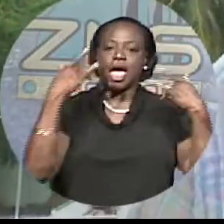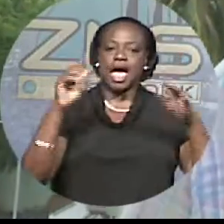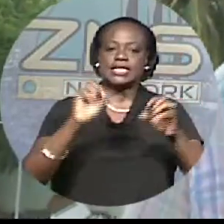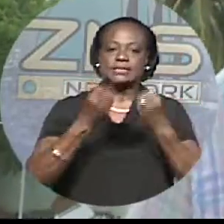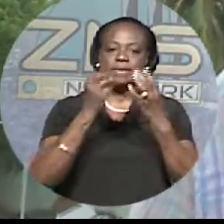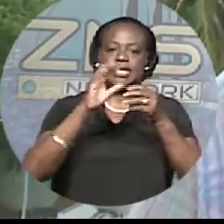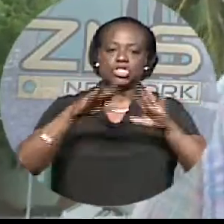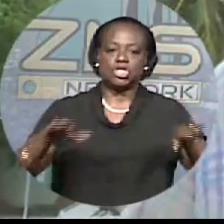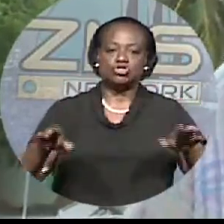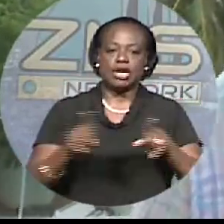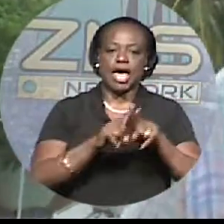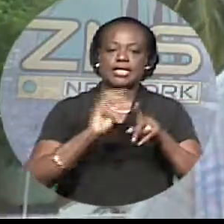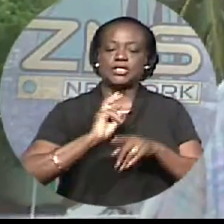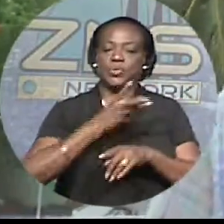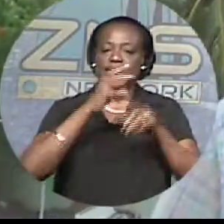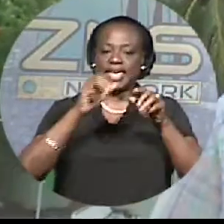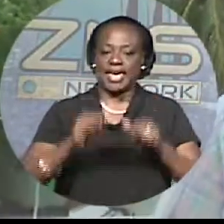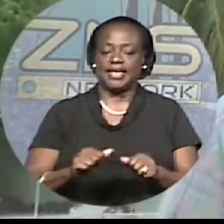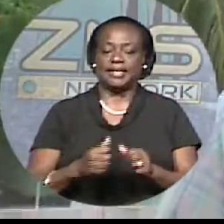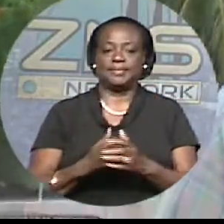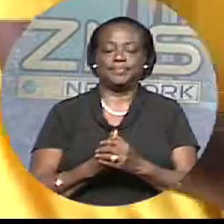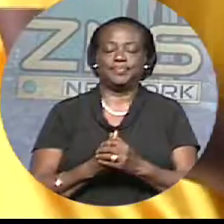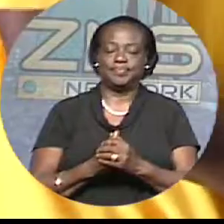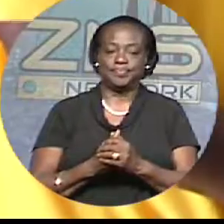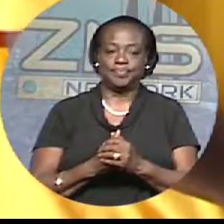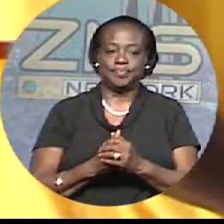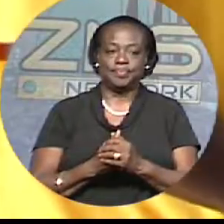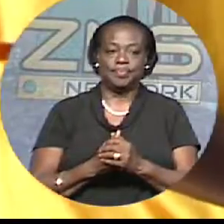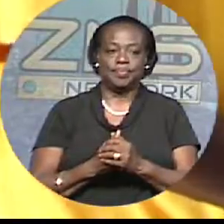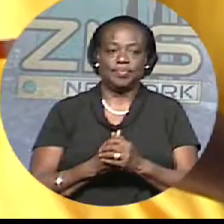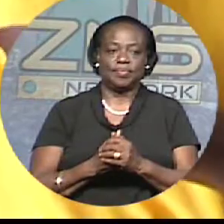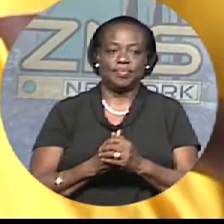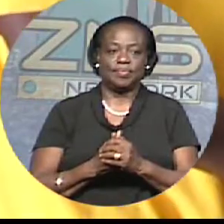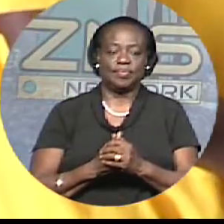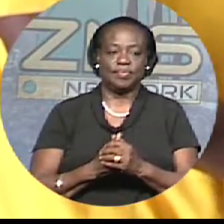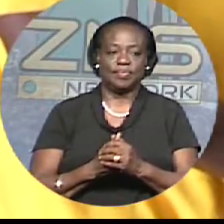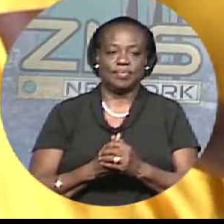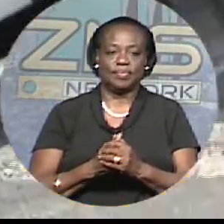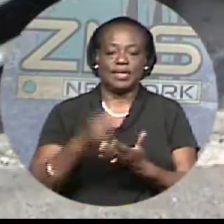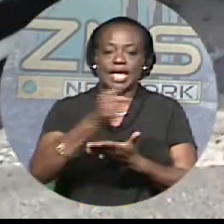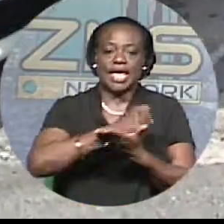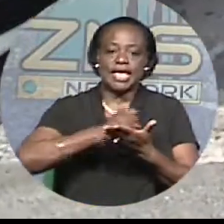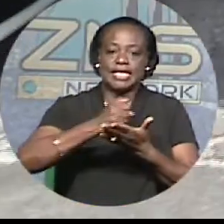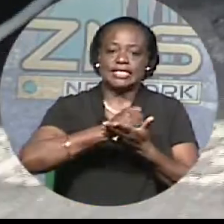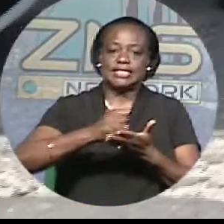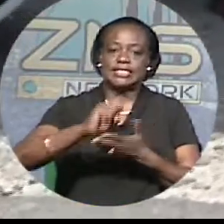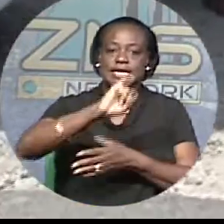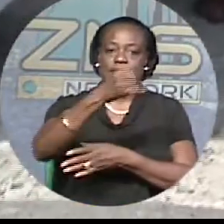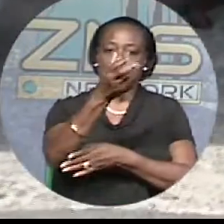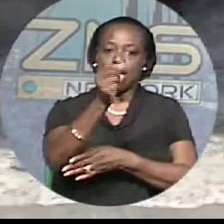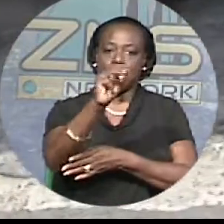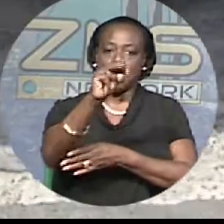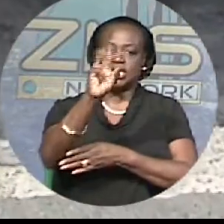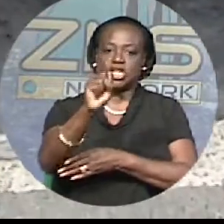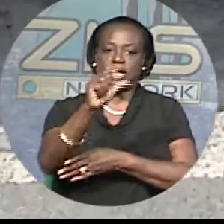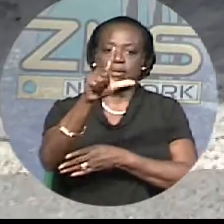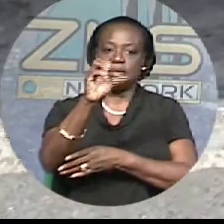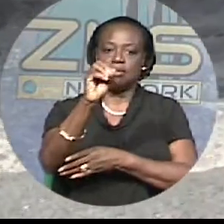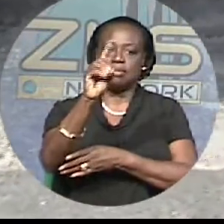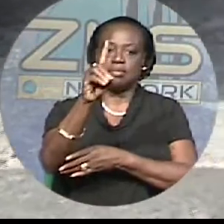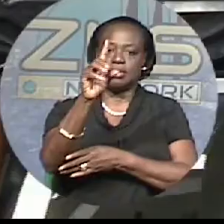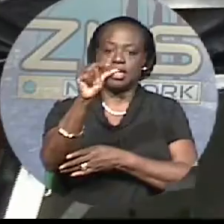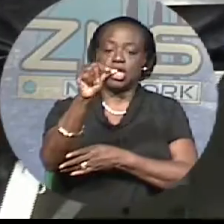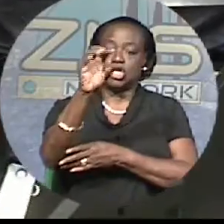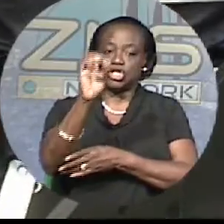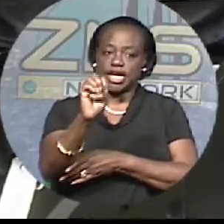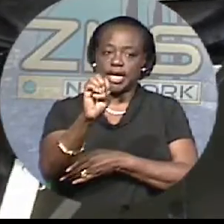make going back to school a little lighter. Meanwhile, the St. James Masonic Lodge No. 3 hosted a back-to-school bash for the children